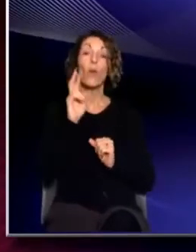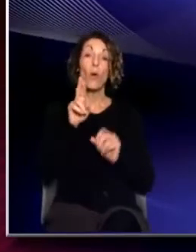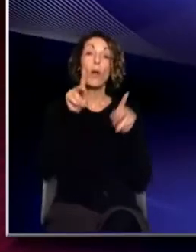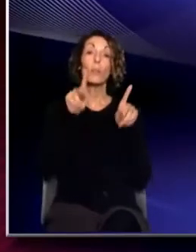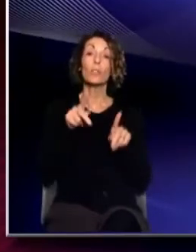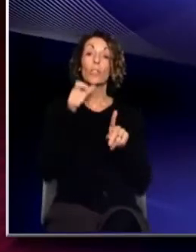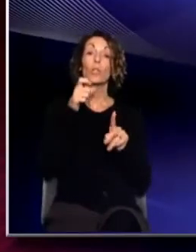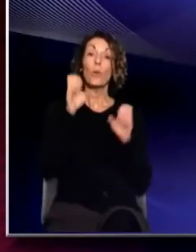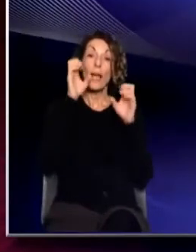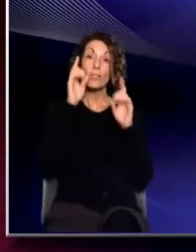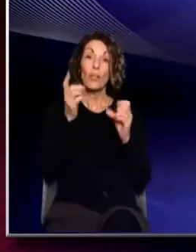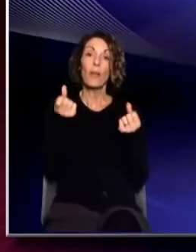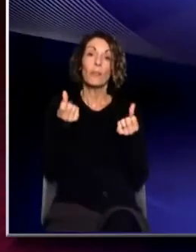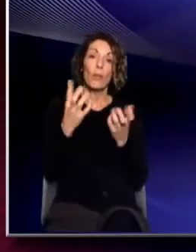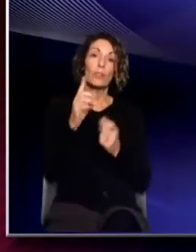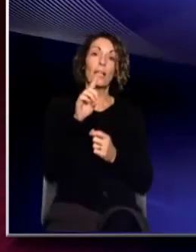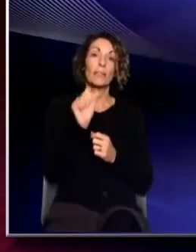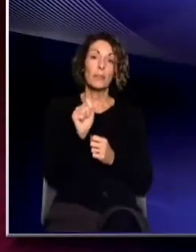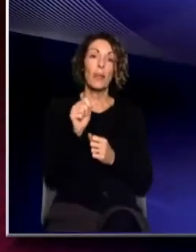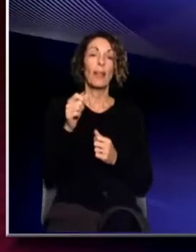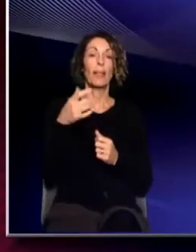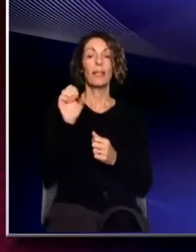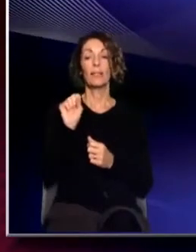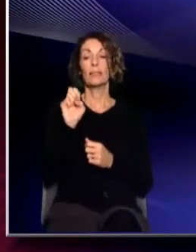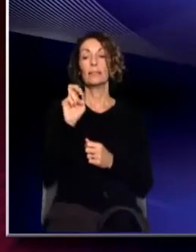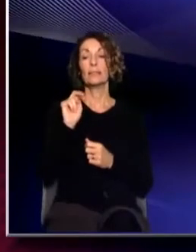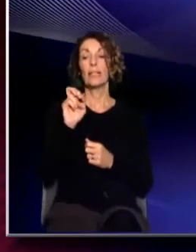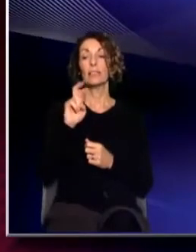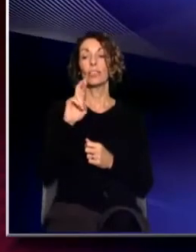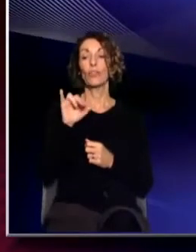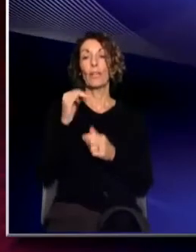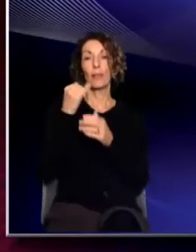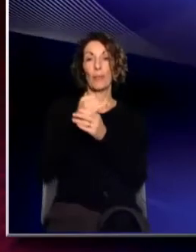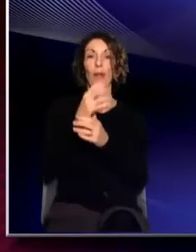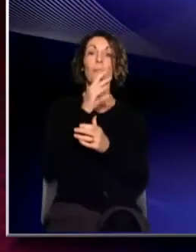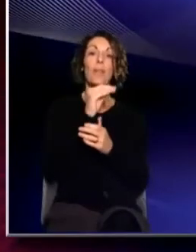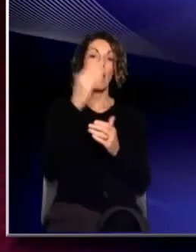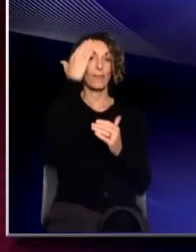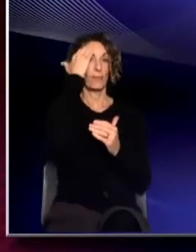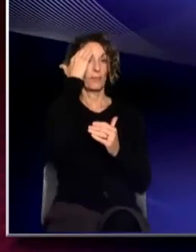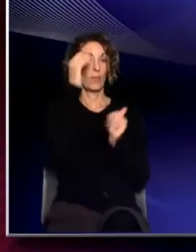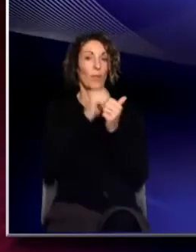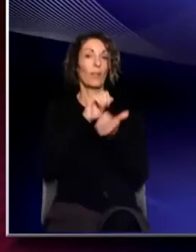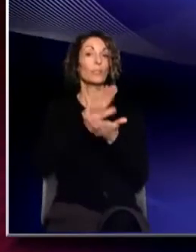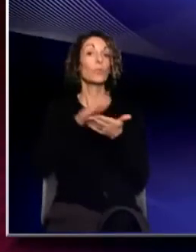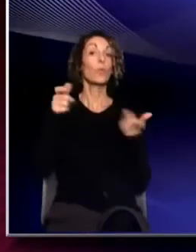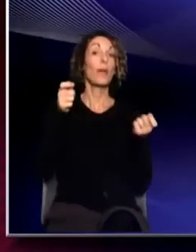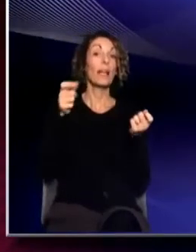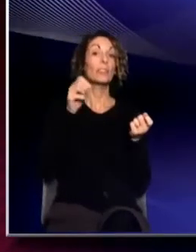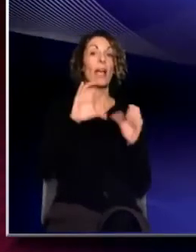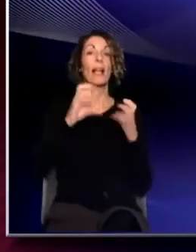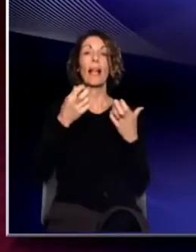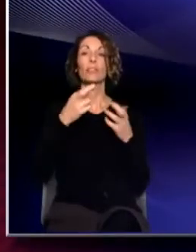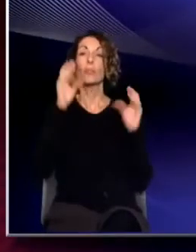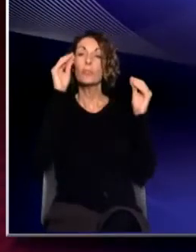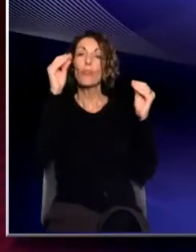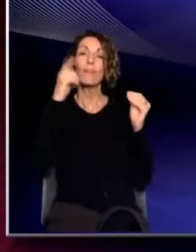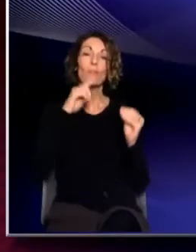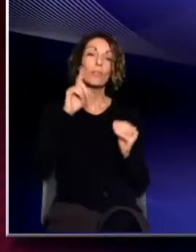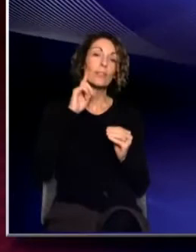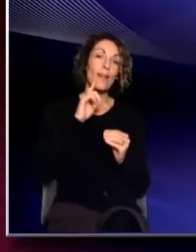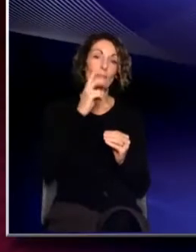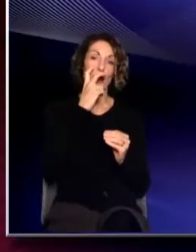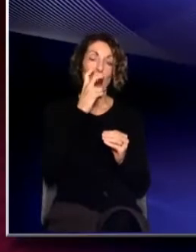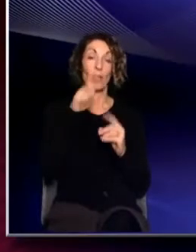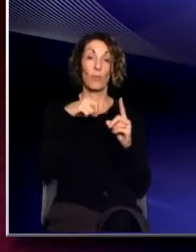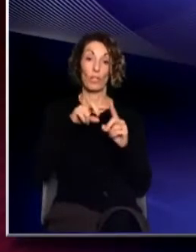educates multi-disabilities, the sensory impaired, also acquainted with school management and class instruction of the deaf or the blind. When you look at